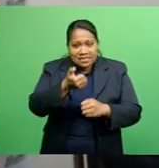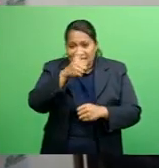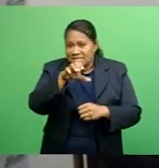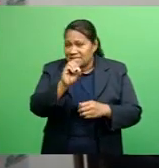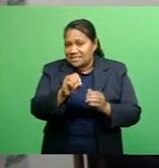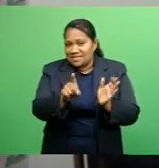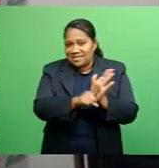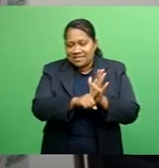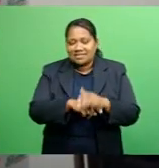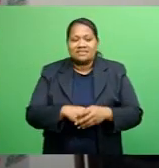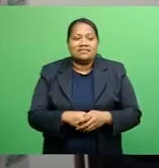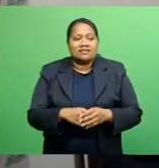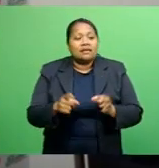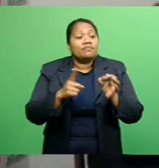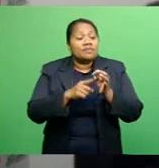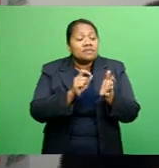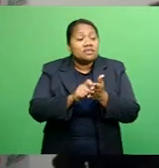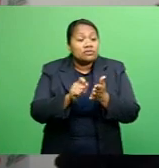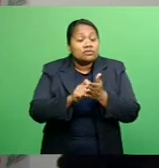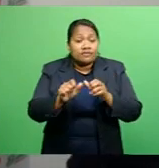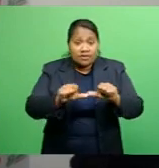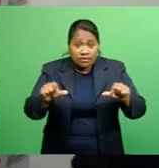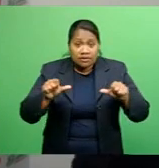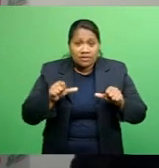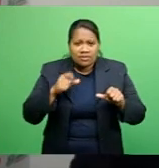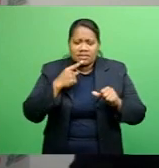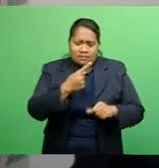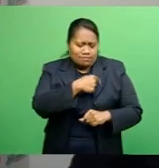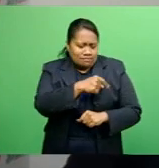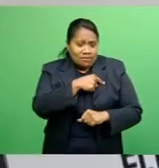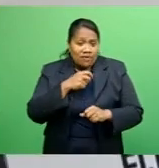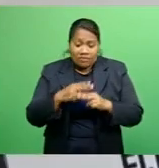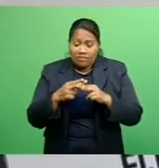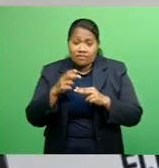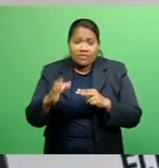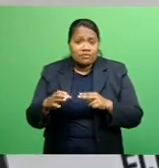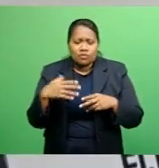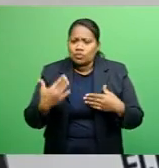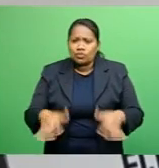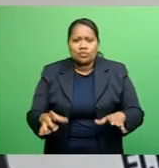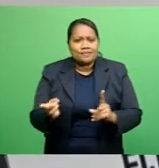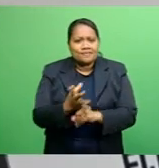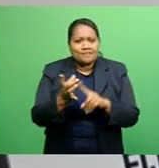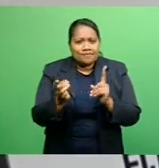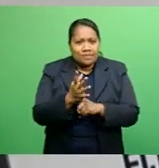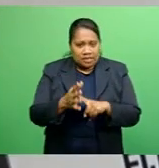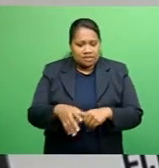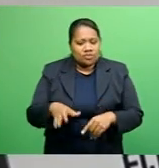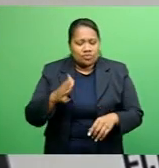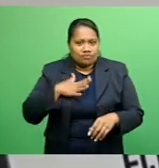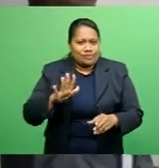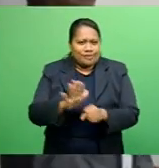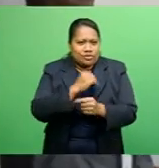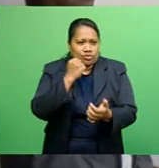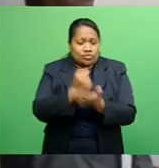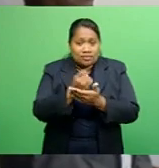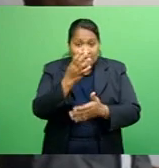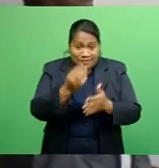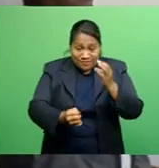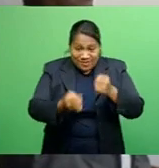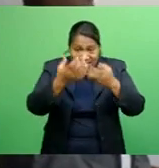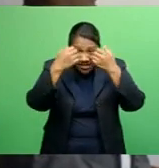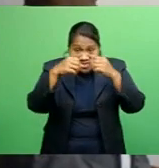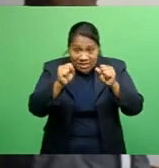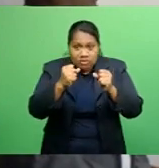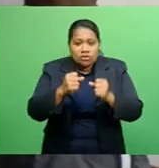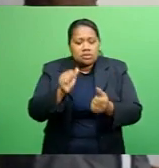Permanent Secretary for Agriculture Ritesh Das says commitment from farmers is vital. He adds farmers need to ensure that the milking herd is properly fed.